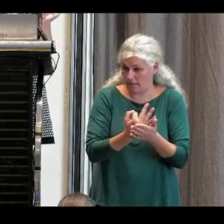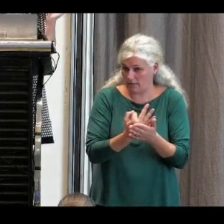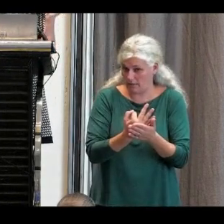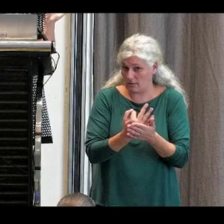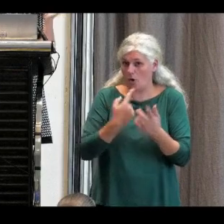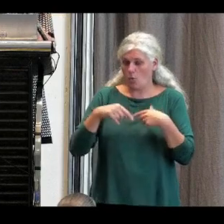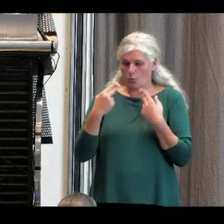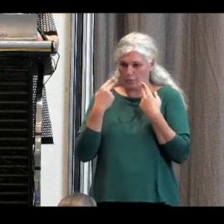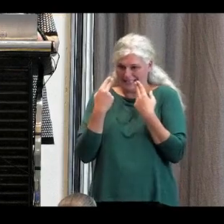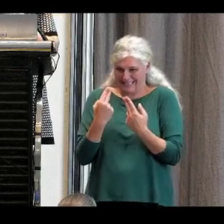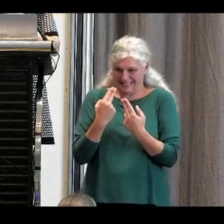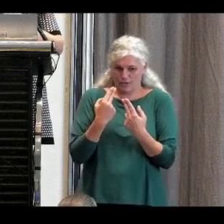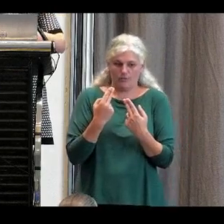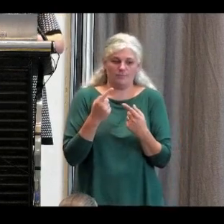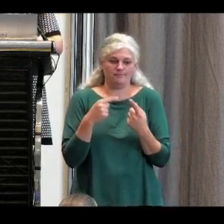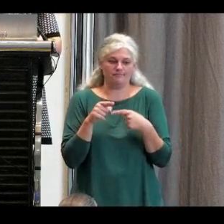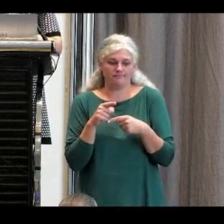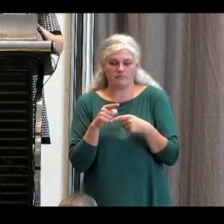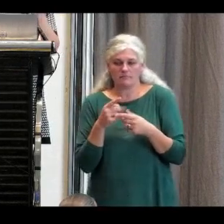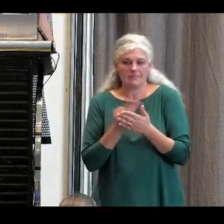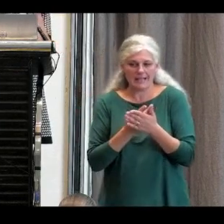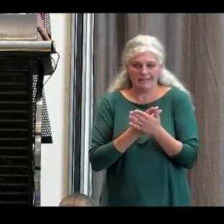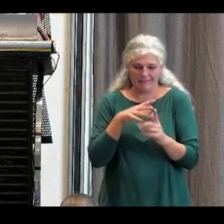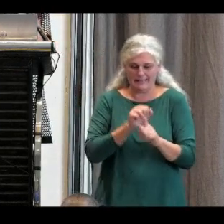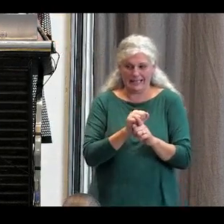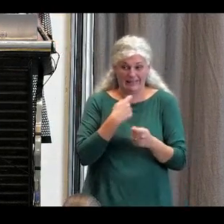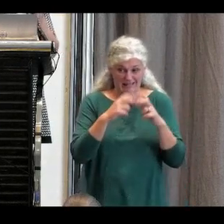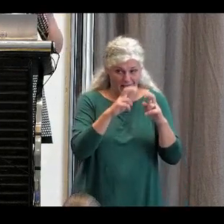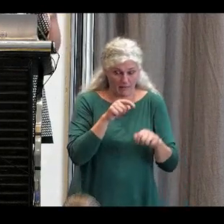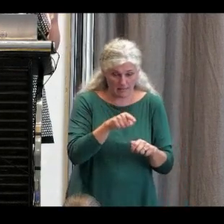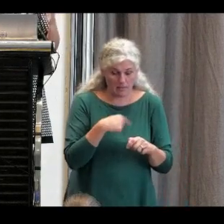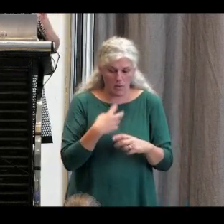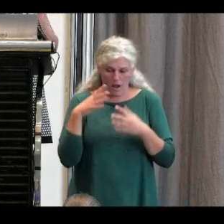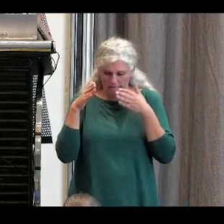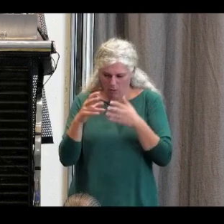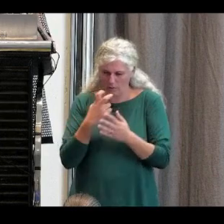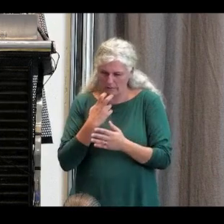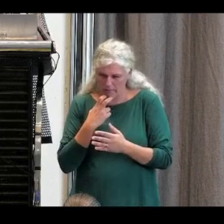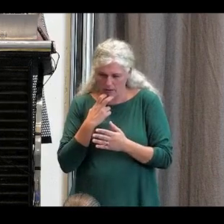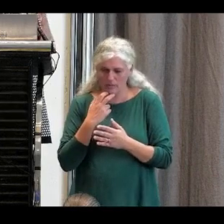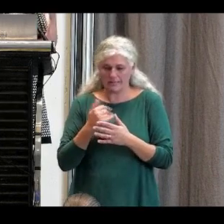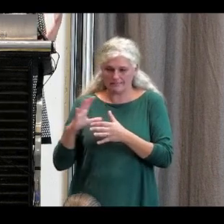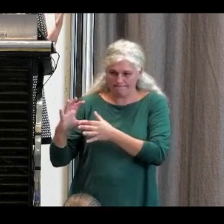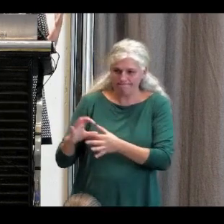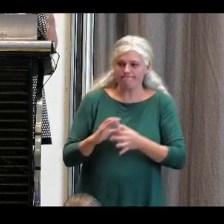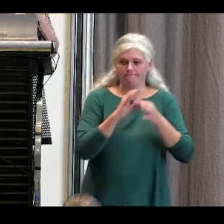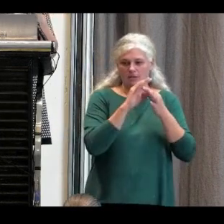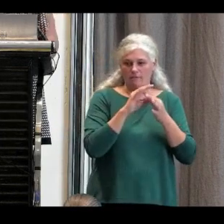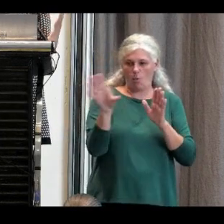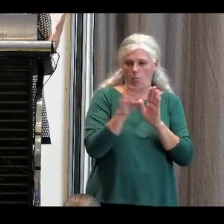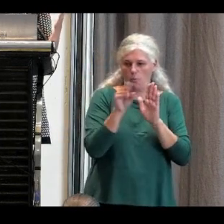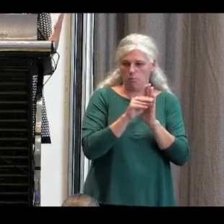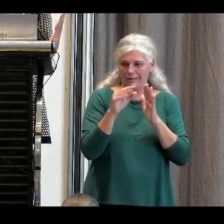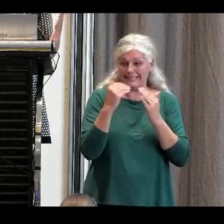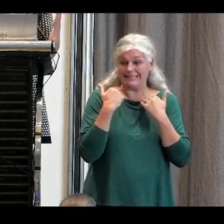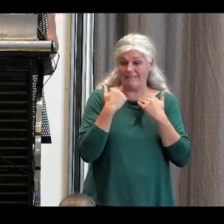we need to have seizures? If we look at these mice and we connect them to electroencephalographic recording,